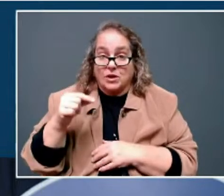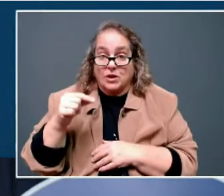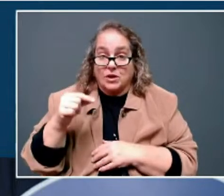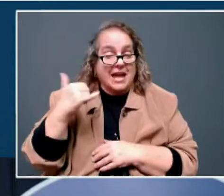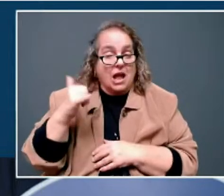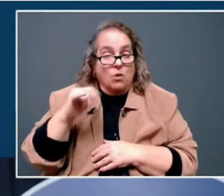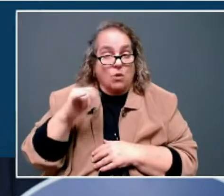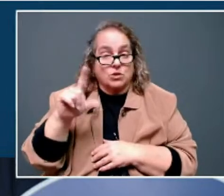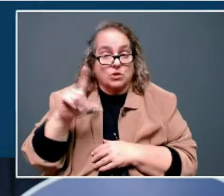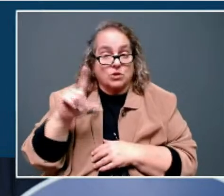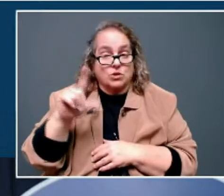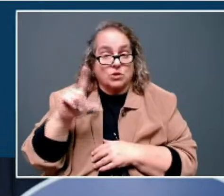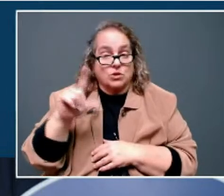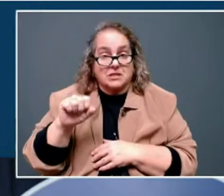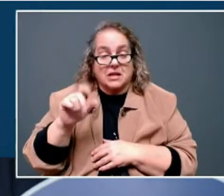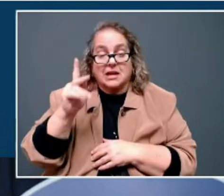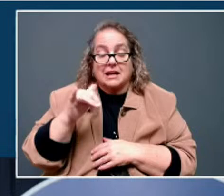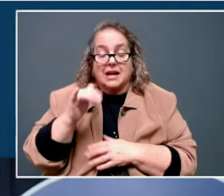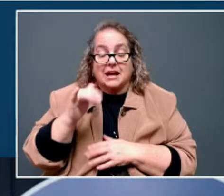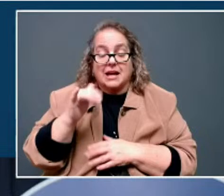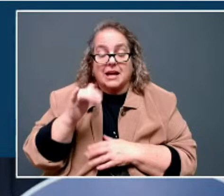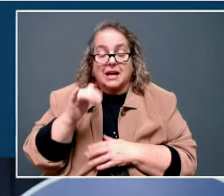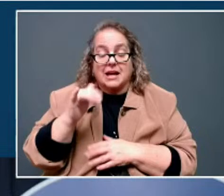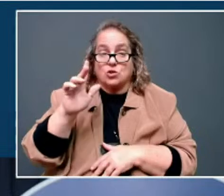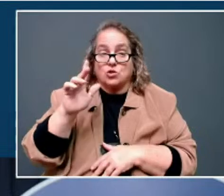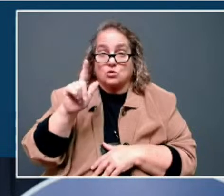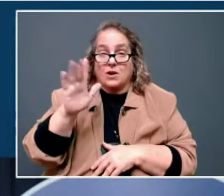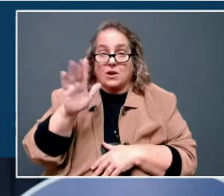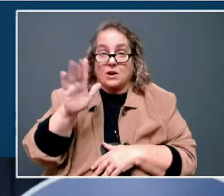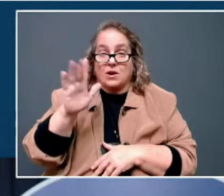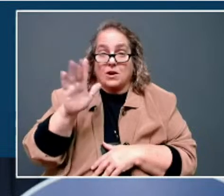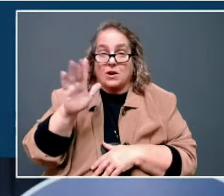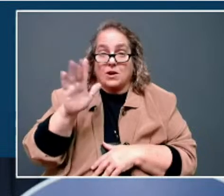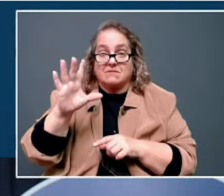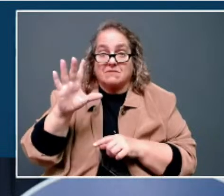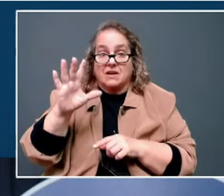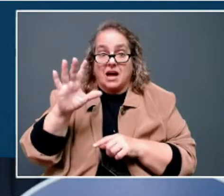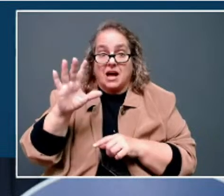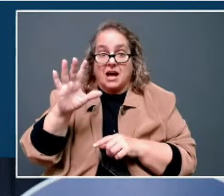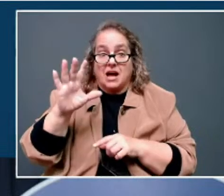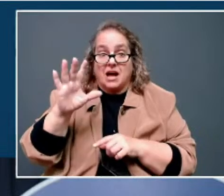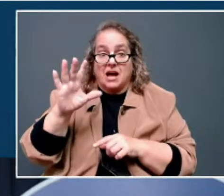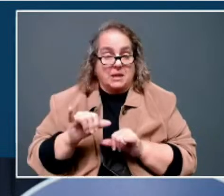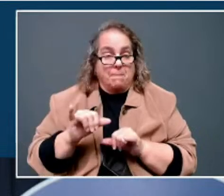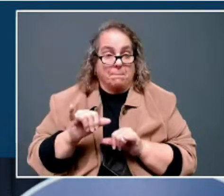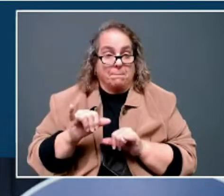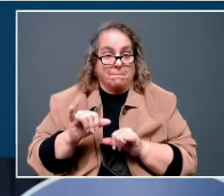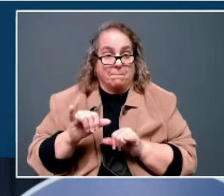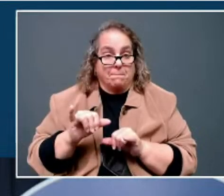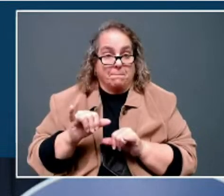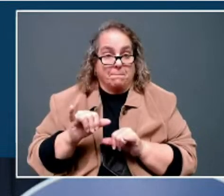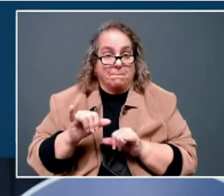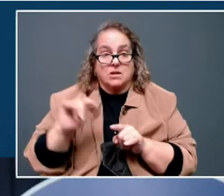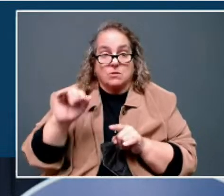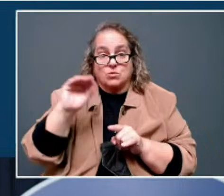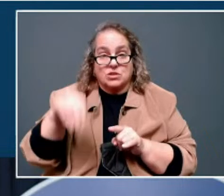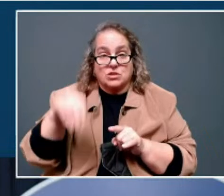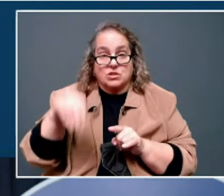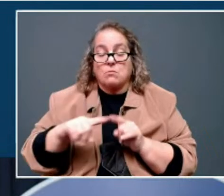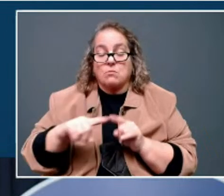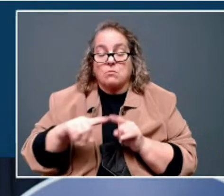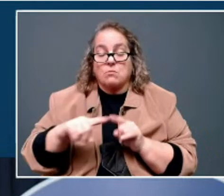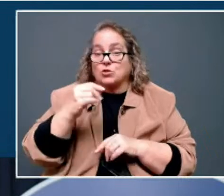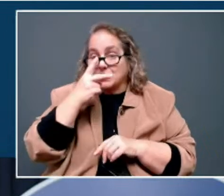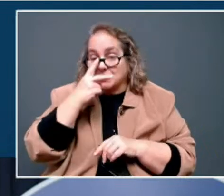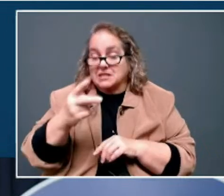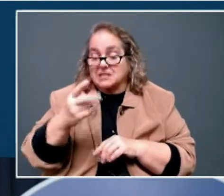that's Kentuckians 25 to 75, have stayed the same as a percentage, but we are seeing some positive